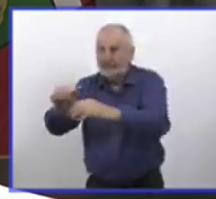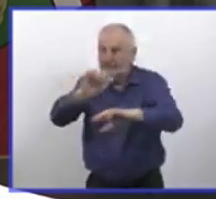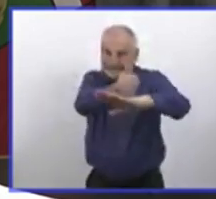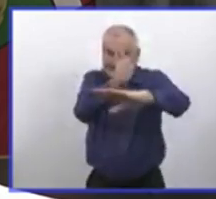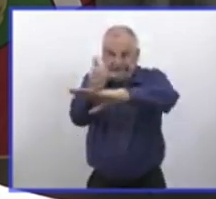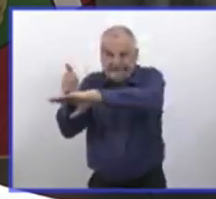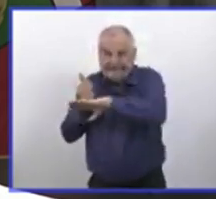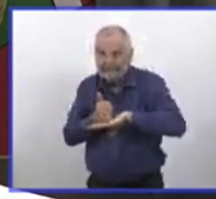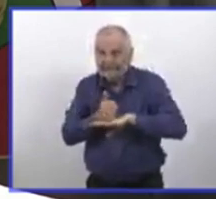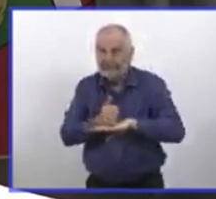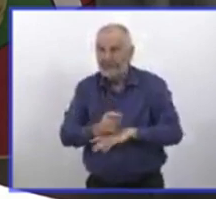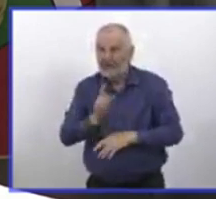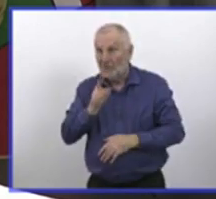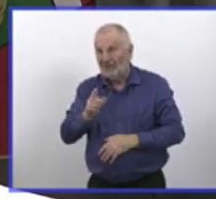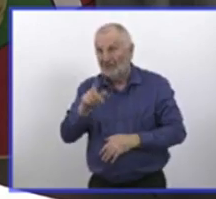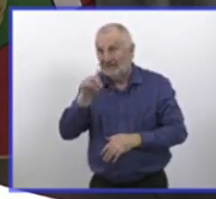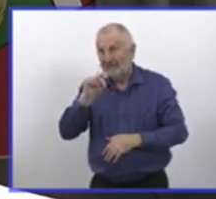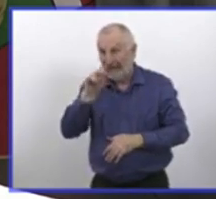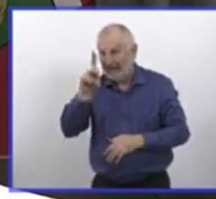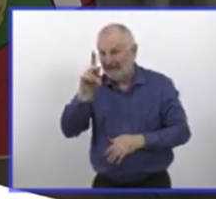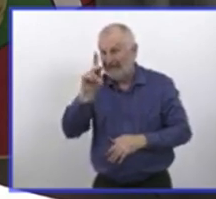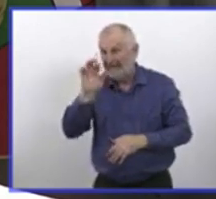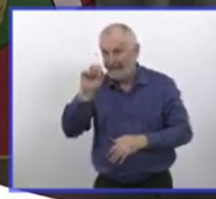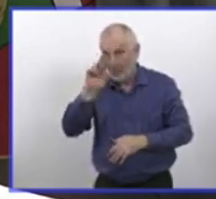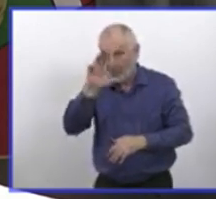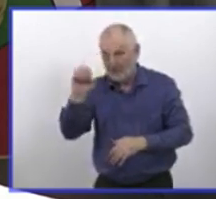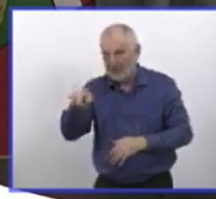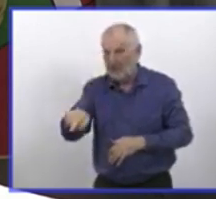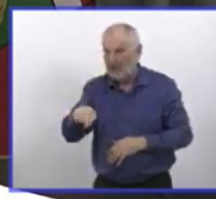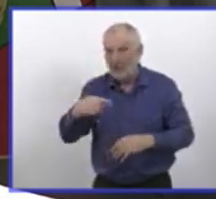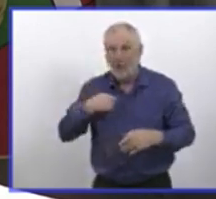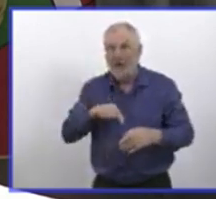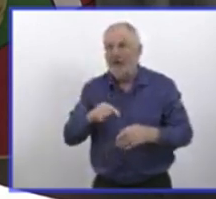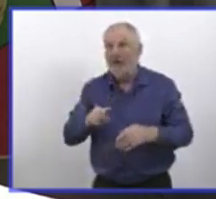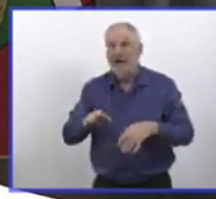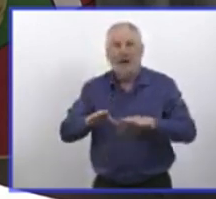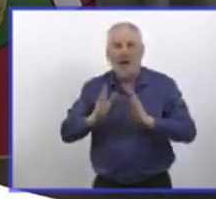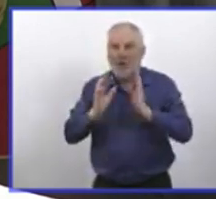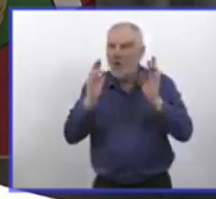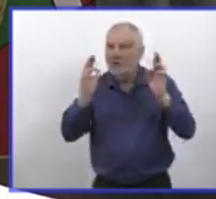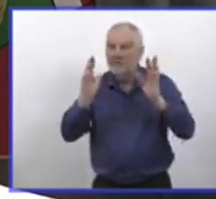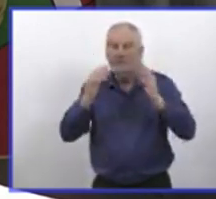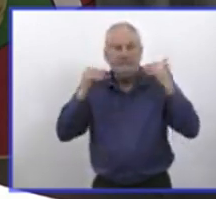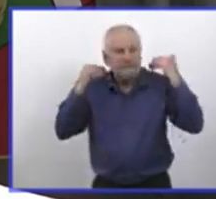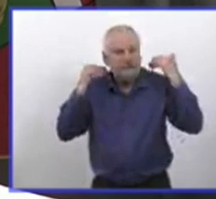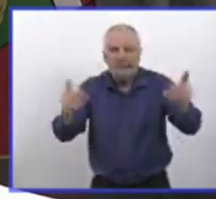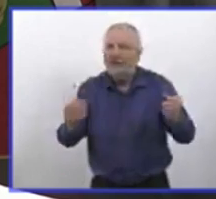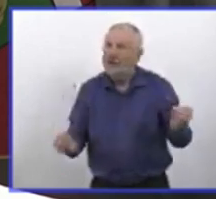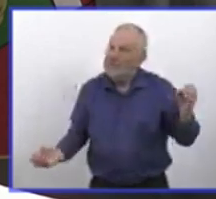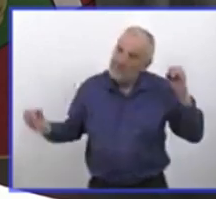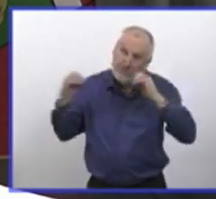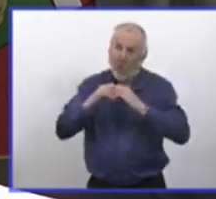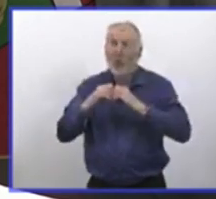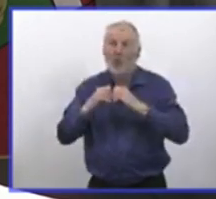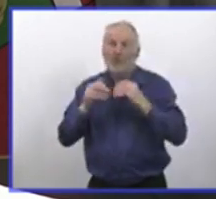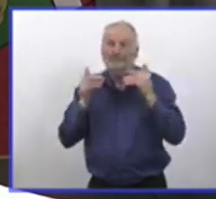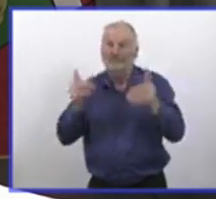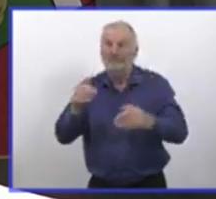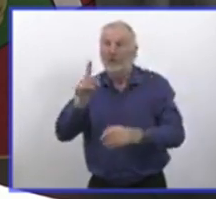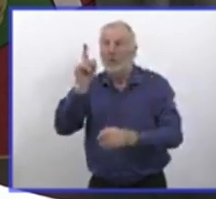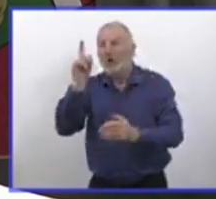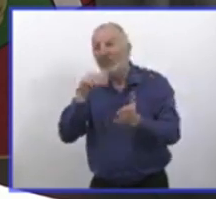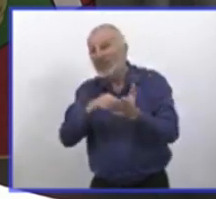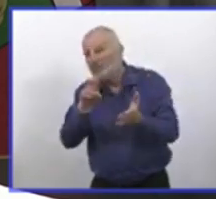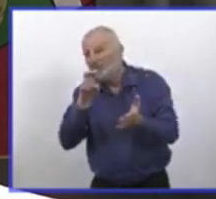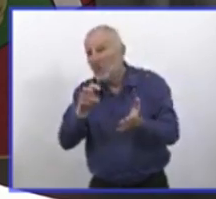force are eager to get going even more than we are. I think we can't wait to get more doses to start